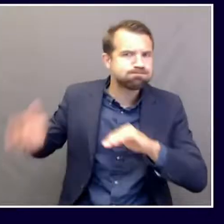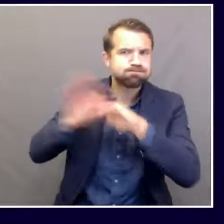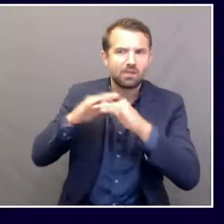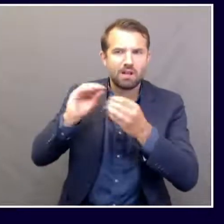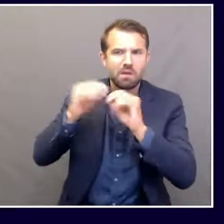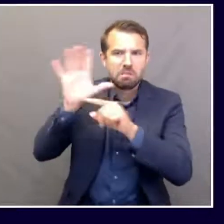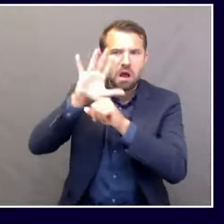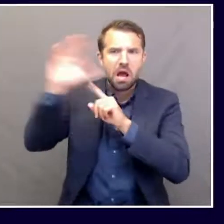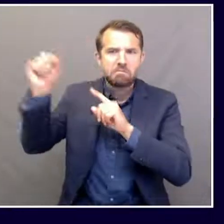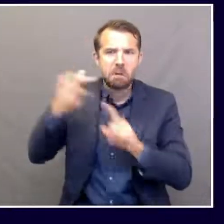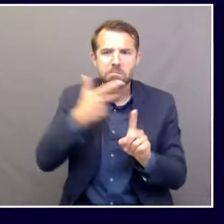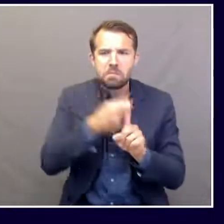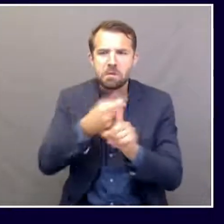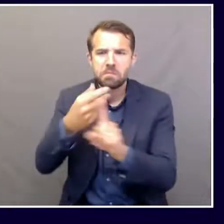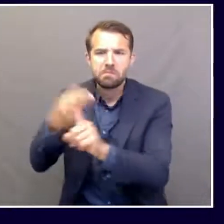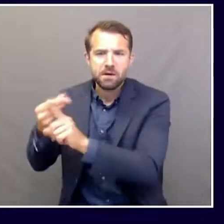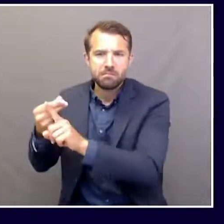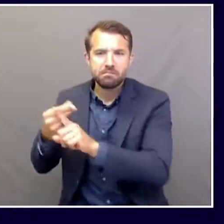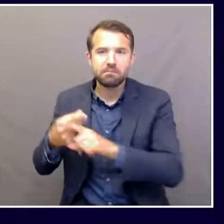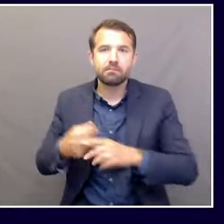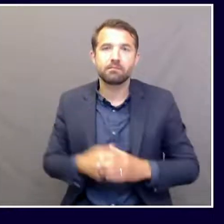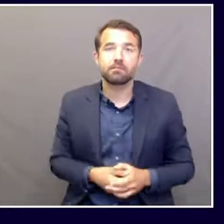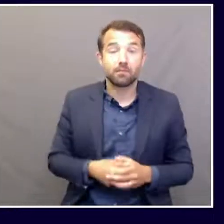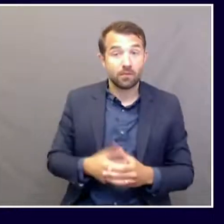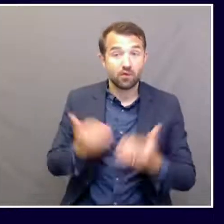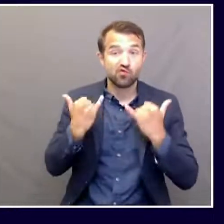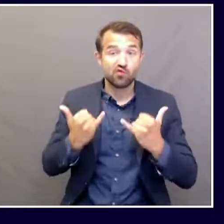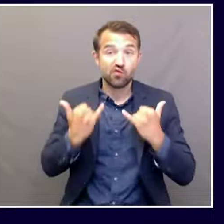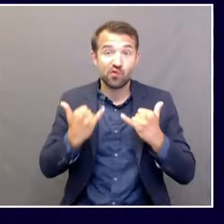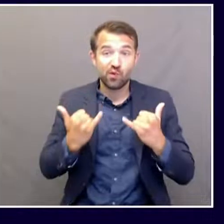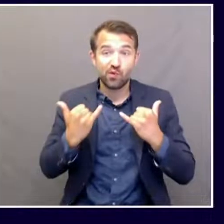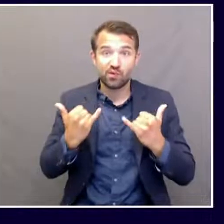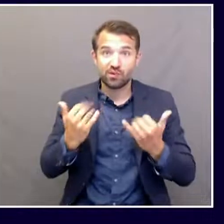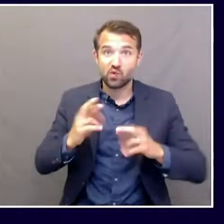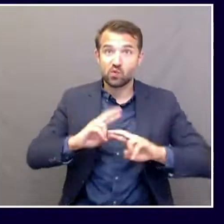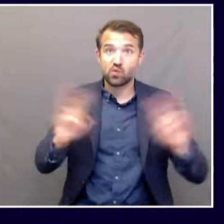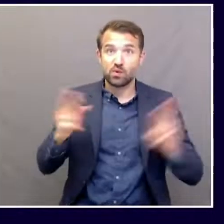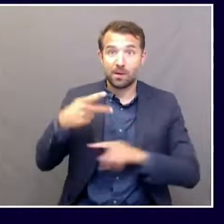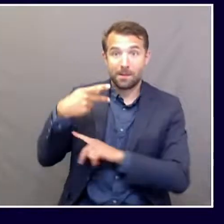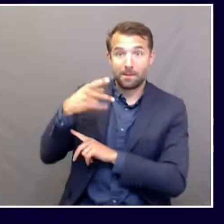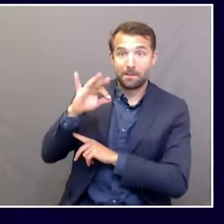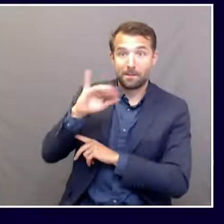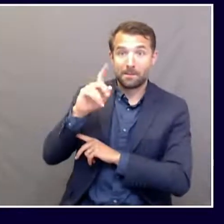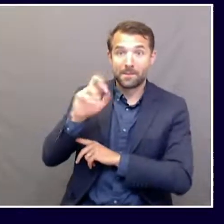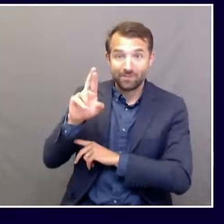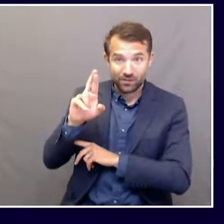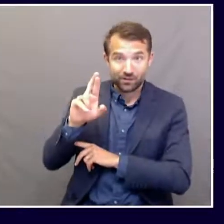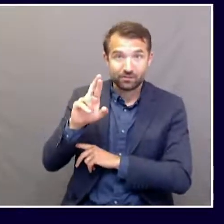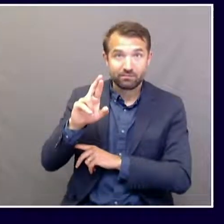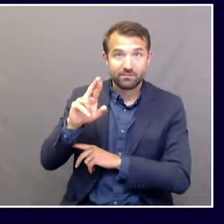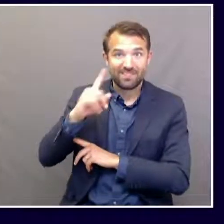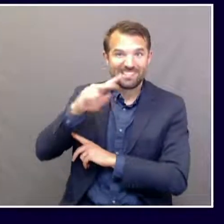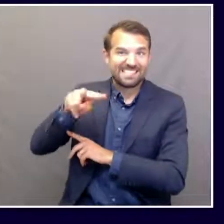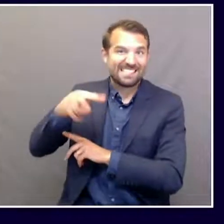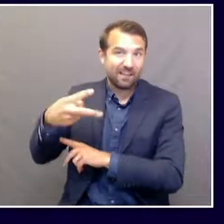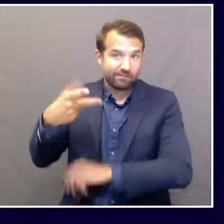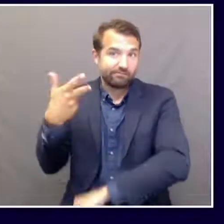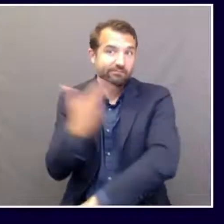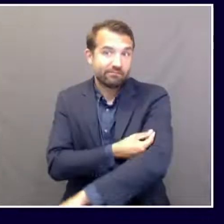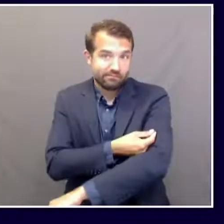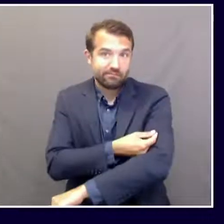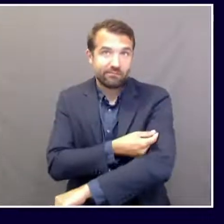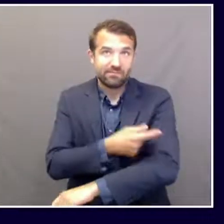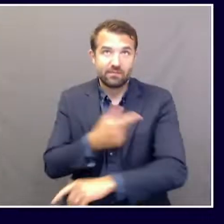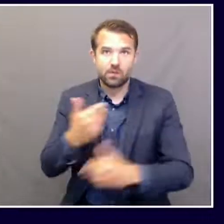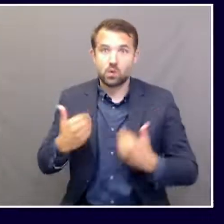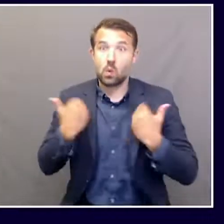has started to be eligible for their second dose of the Pfizer vaccine. But one note there, Pat, that I think is important